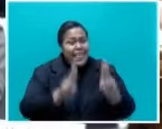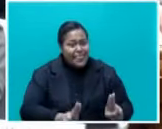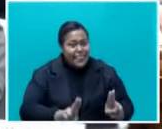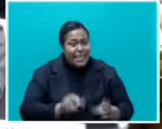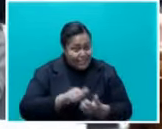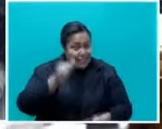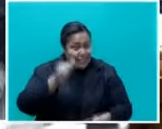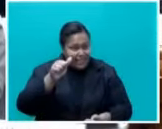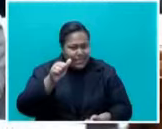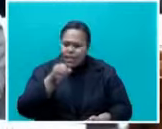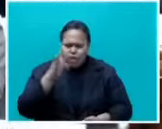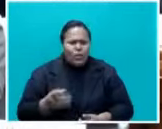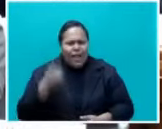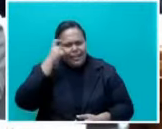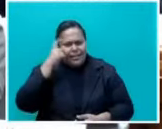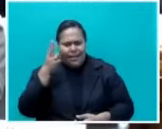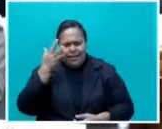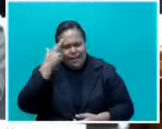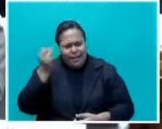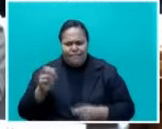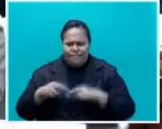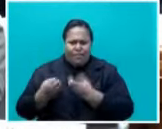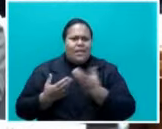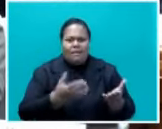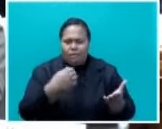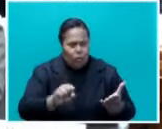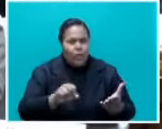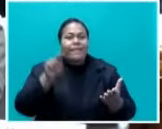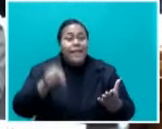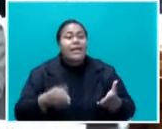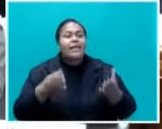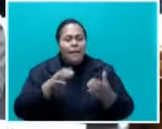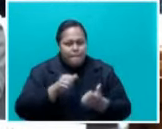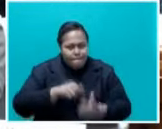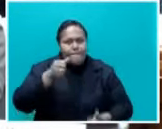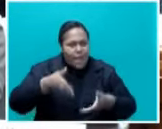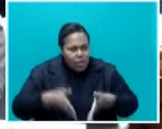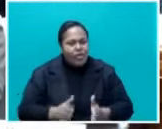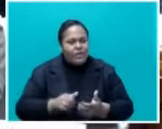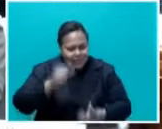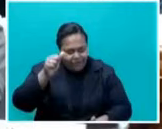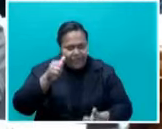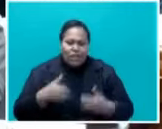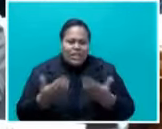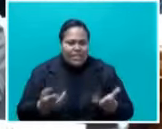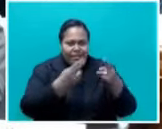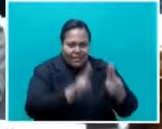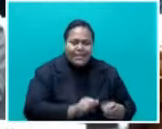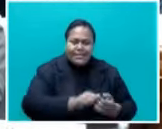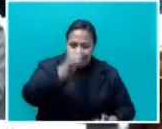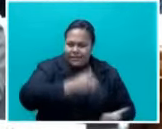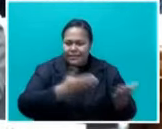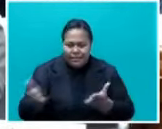at the birth certificate name to give a death certificate. All we are simply trying to do, Mr. Speaker, sir, is to